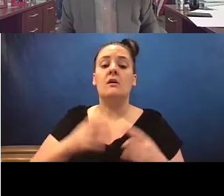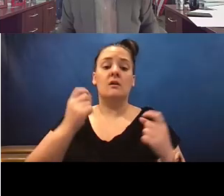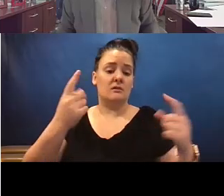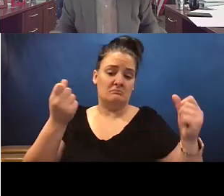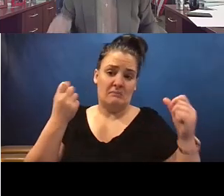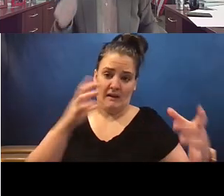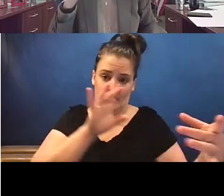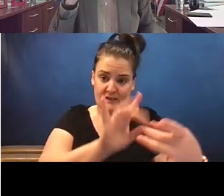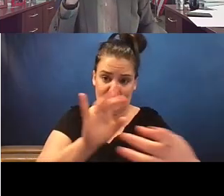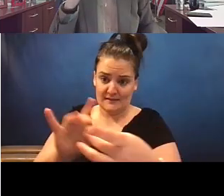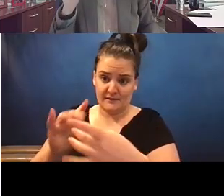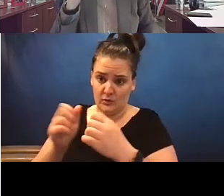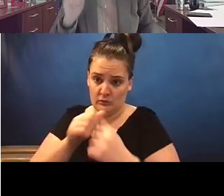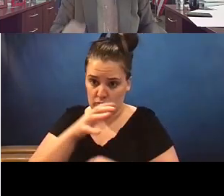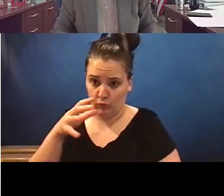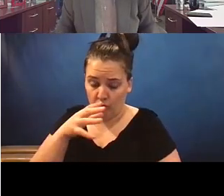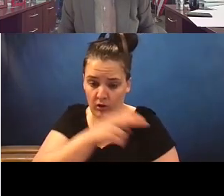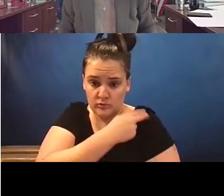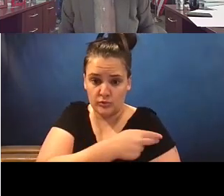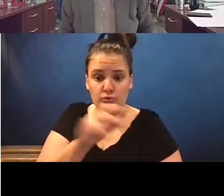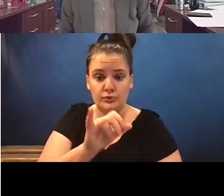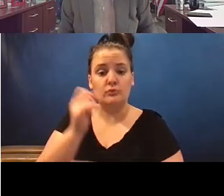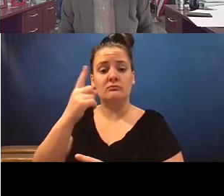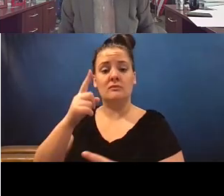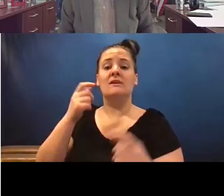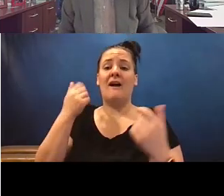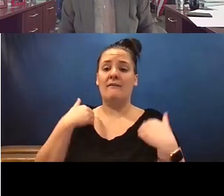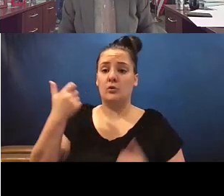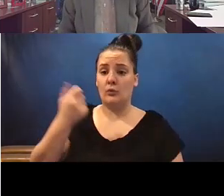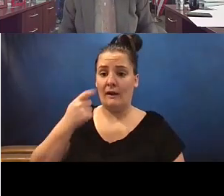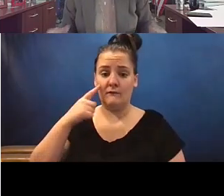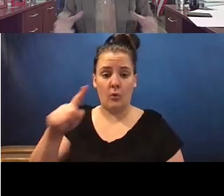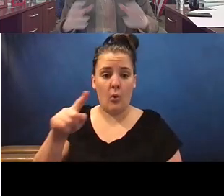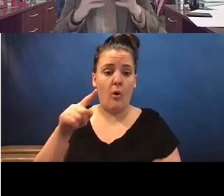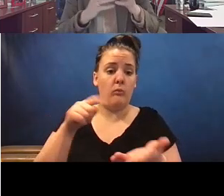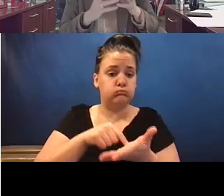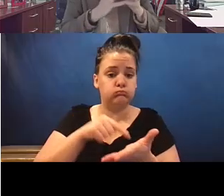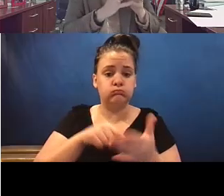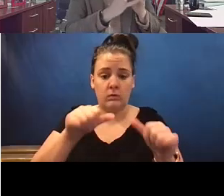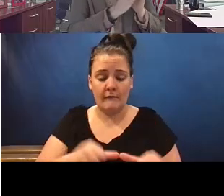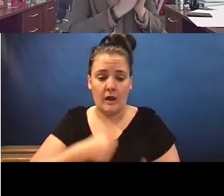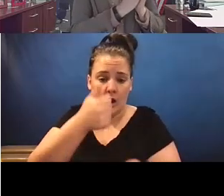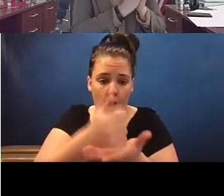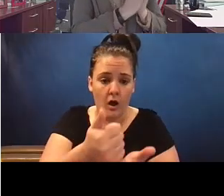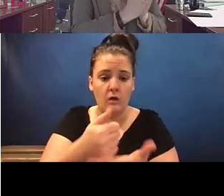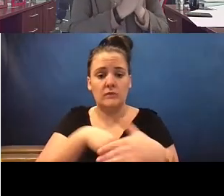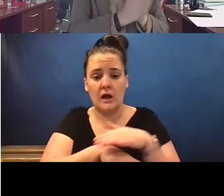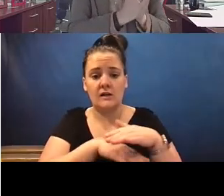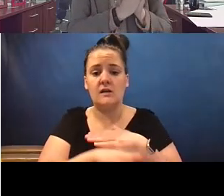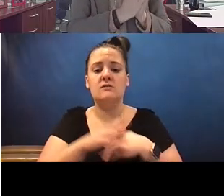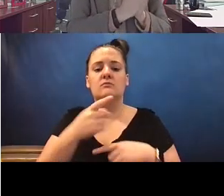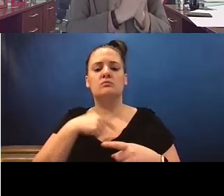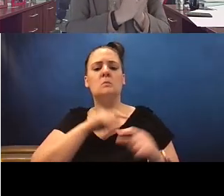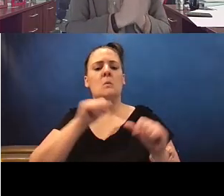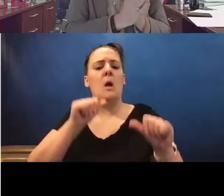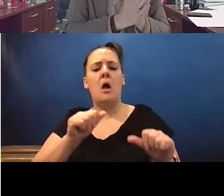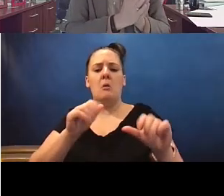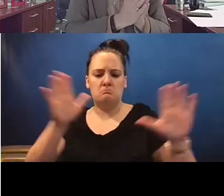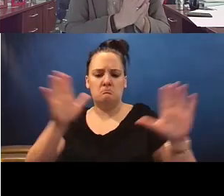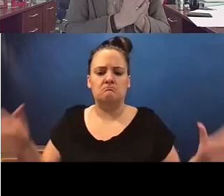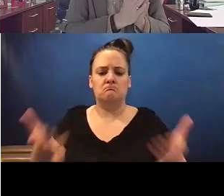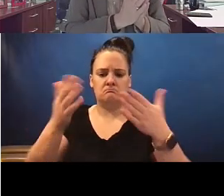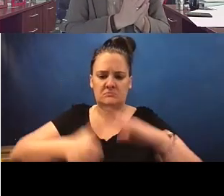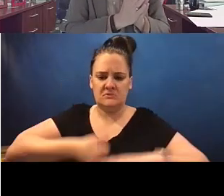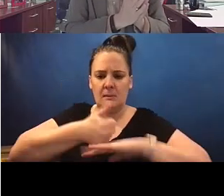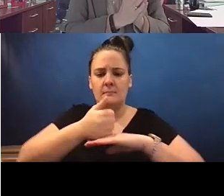COVID and those times. And I want to call out Kevin Stansberry for helping build legislation and policy